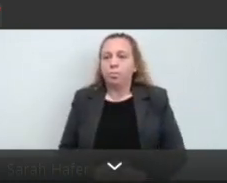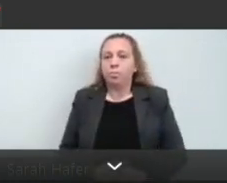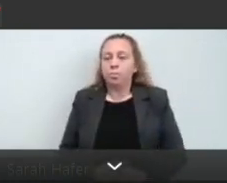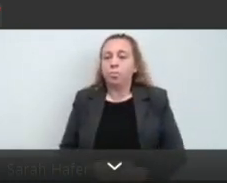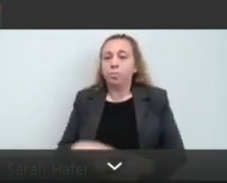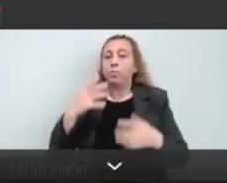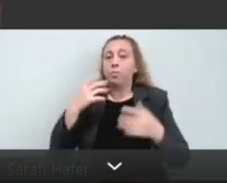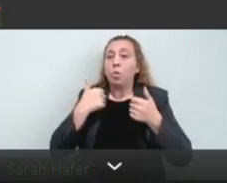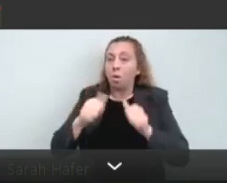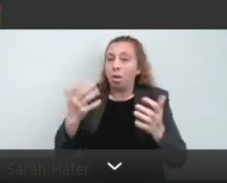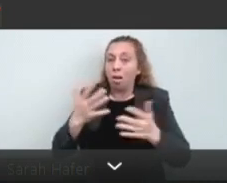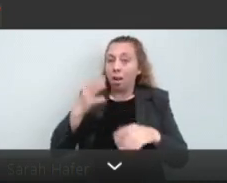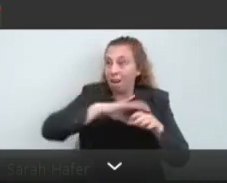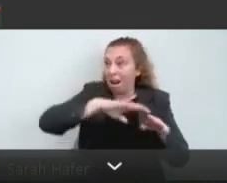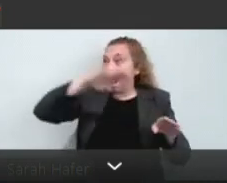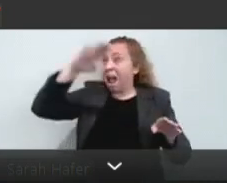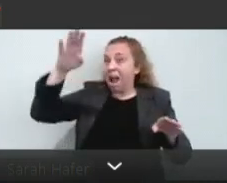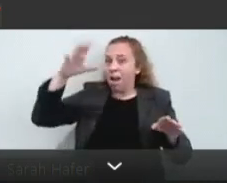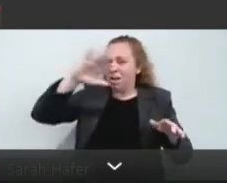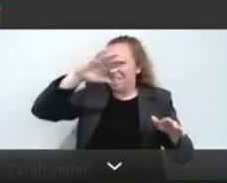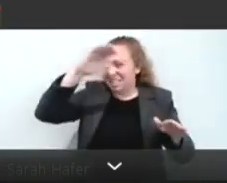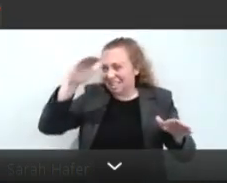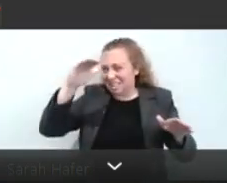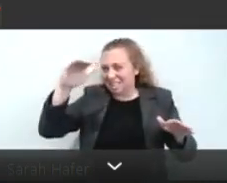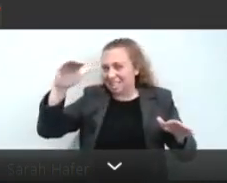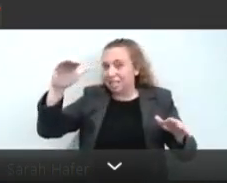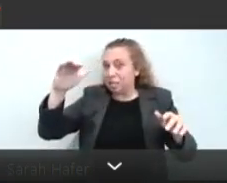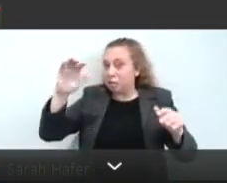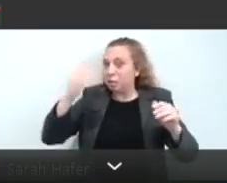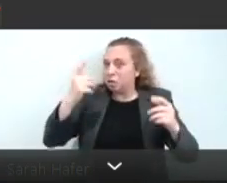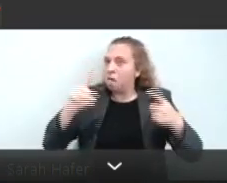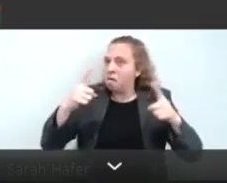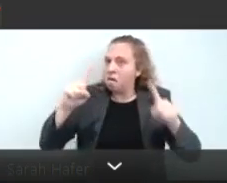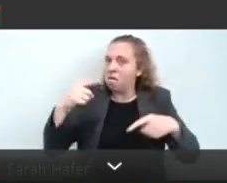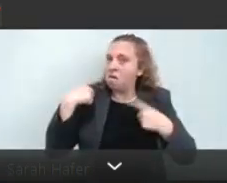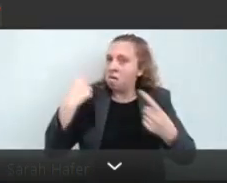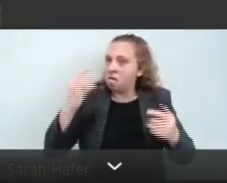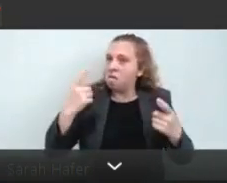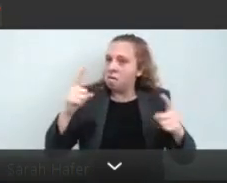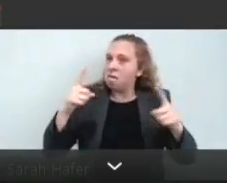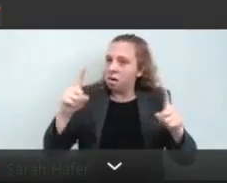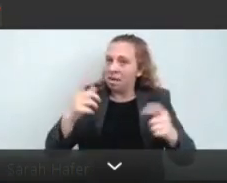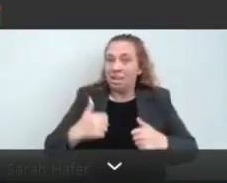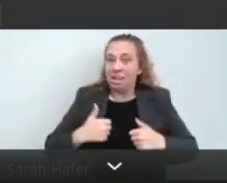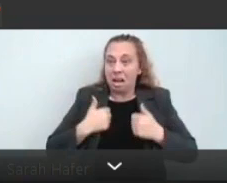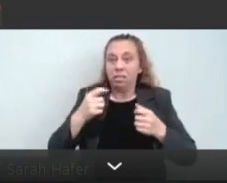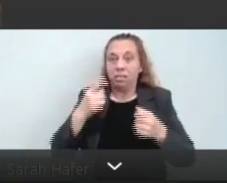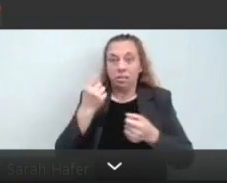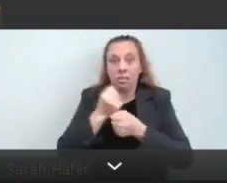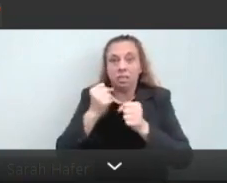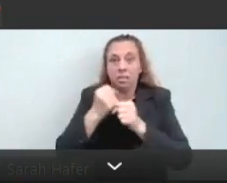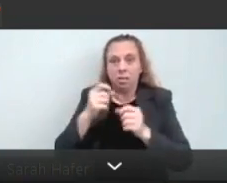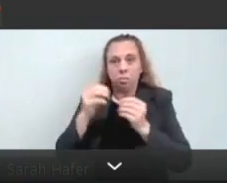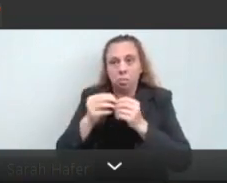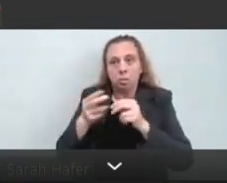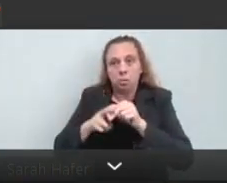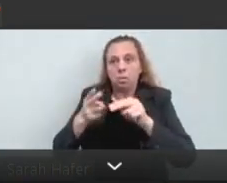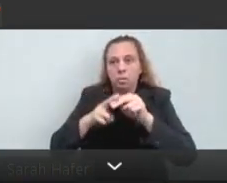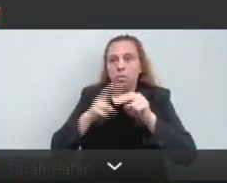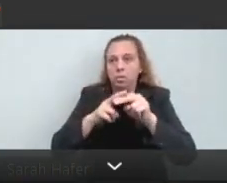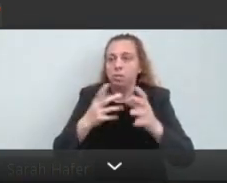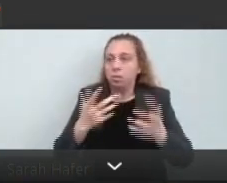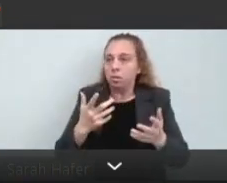that. I think that's lives saved. And the models now for how this disease progresses are pretty clear, that if we cannot,